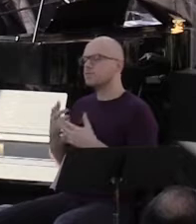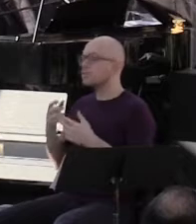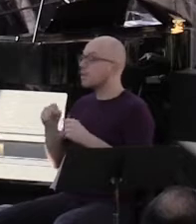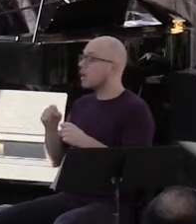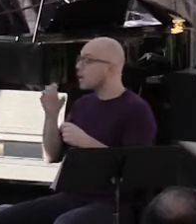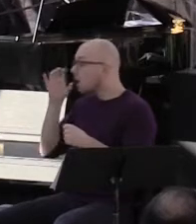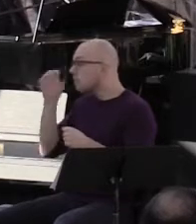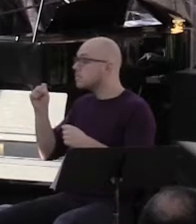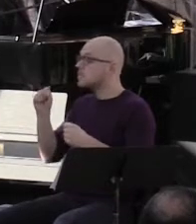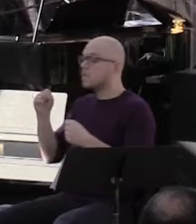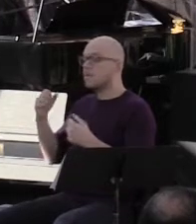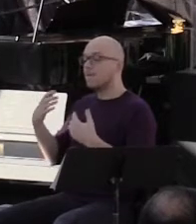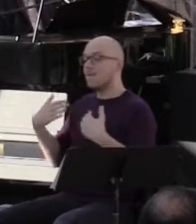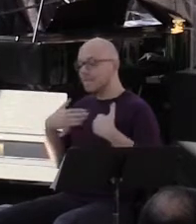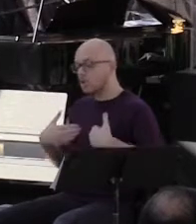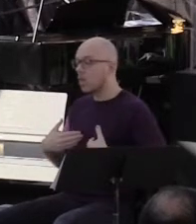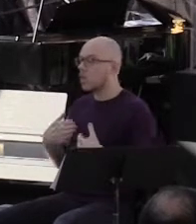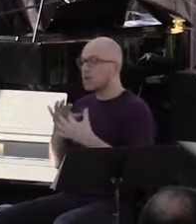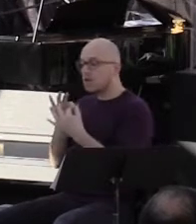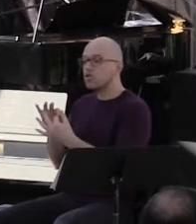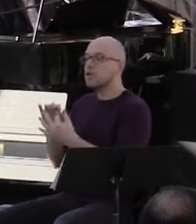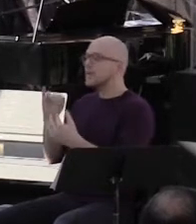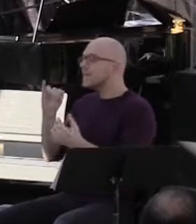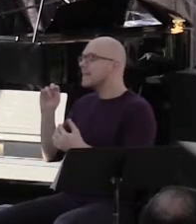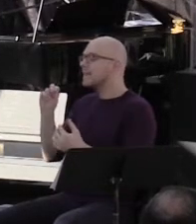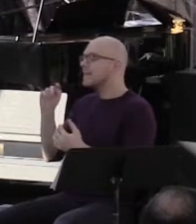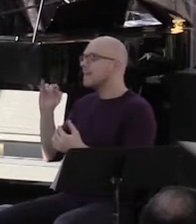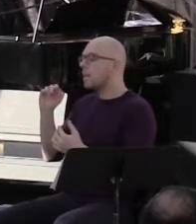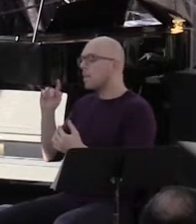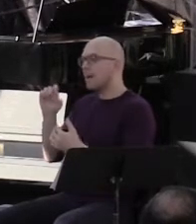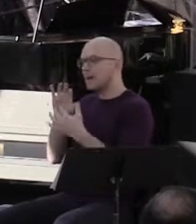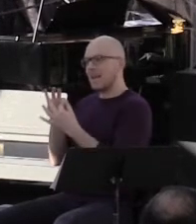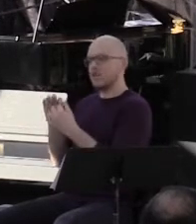Physically, intimately, for your partner.